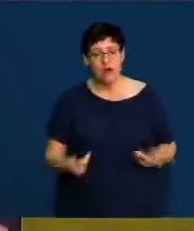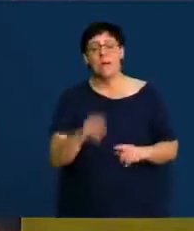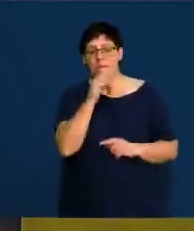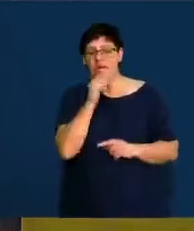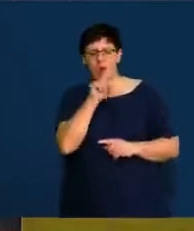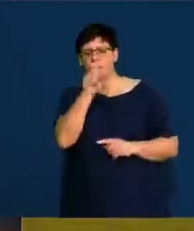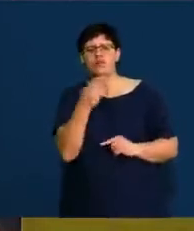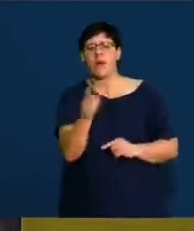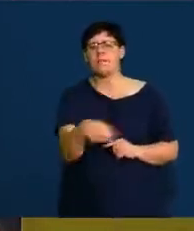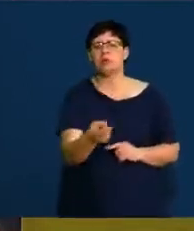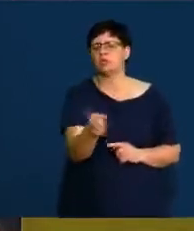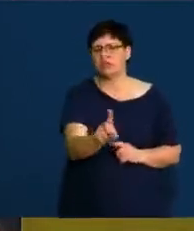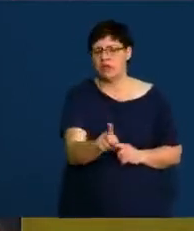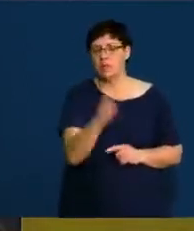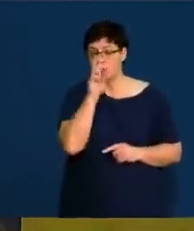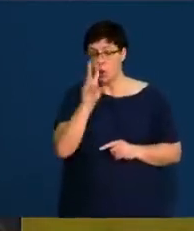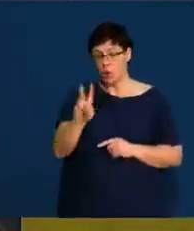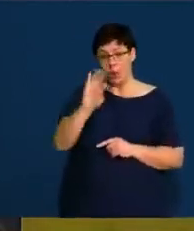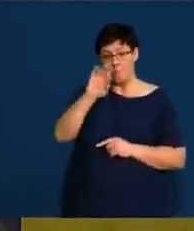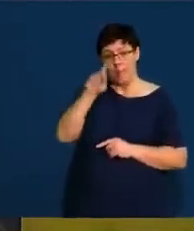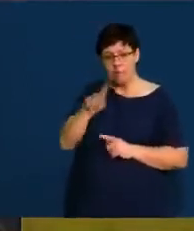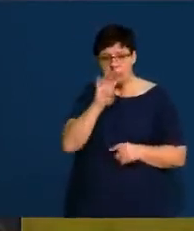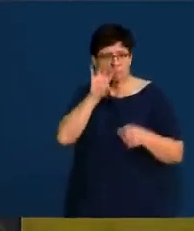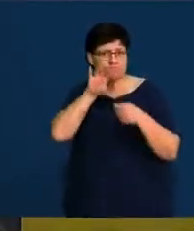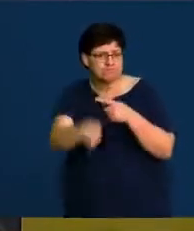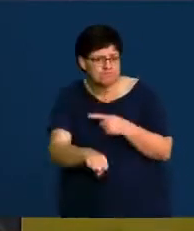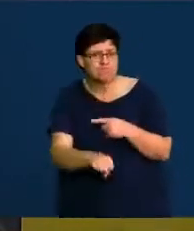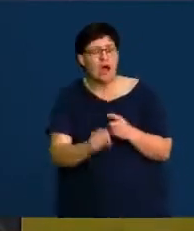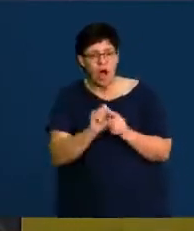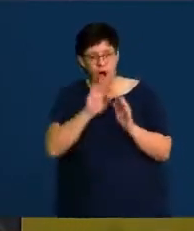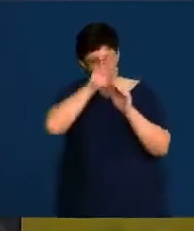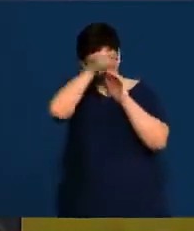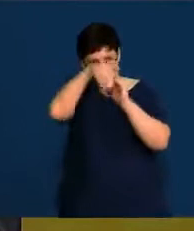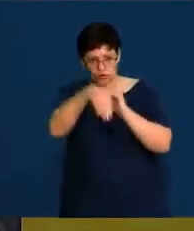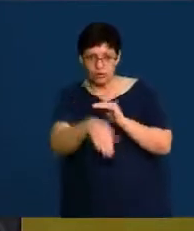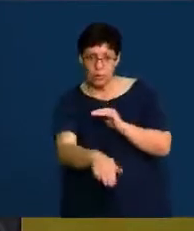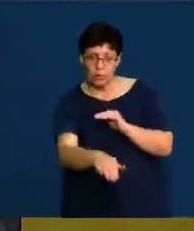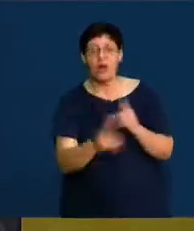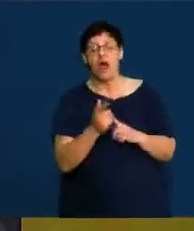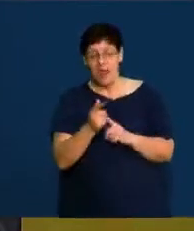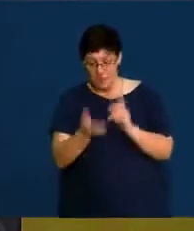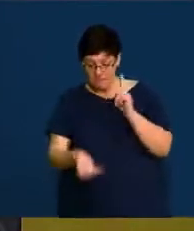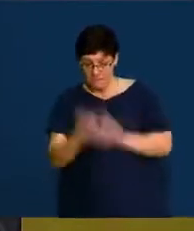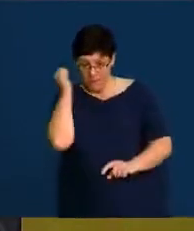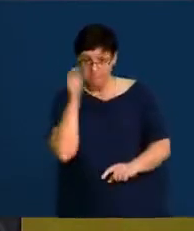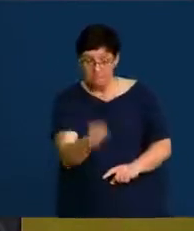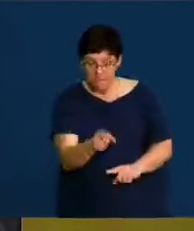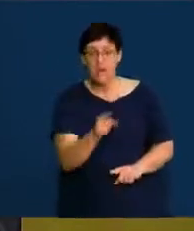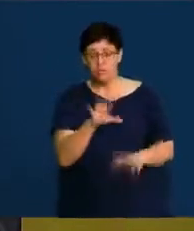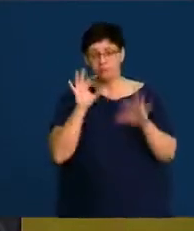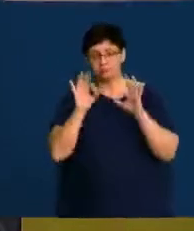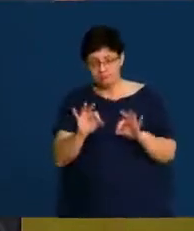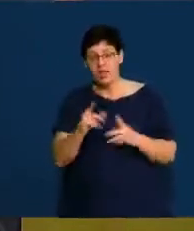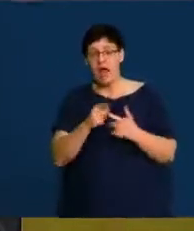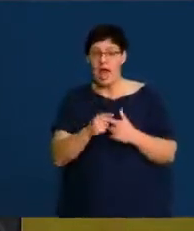about? You had to look on the map and determine the slope. And once determining the slope, determine if it is